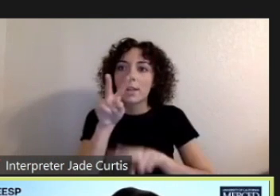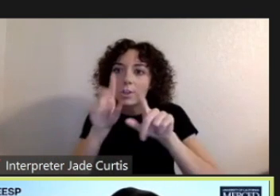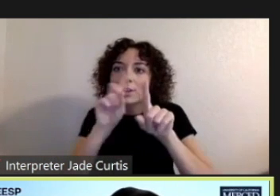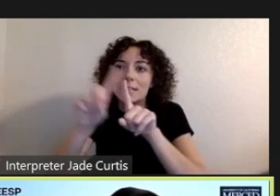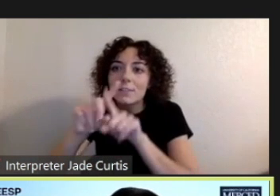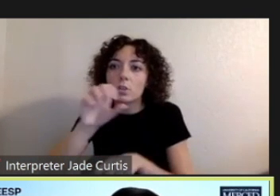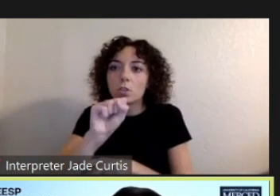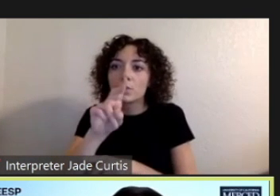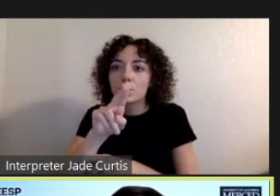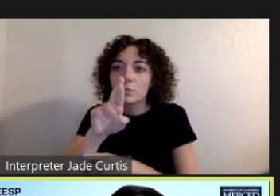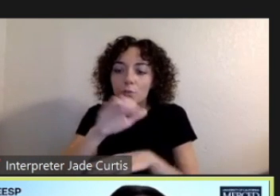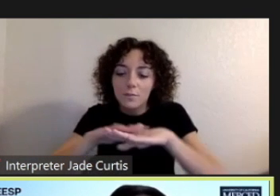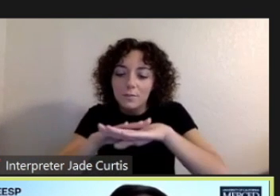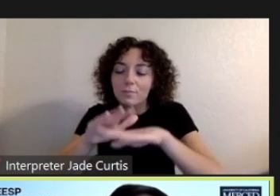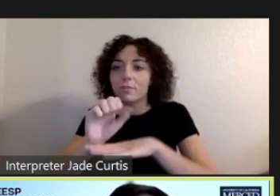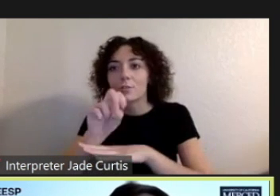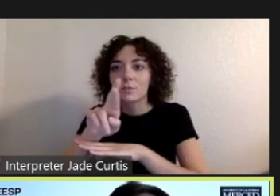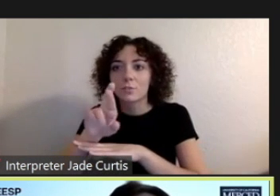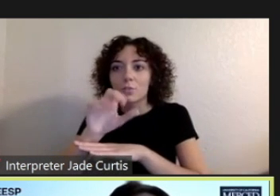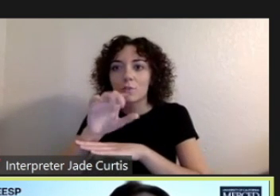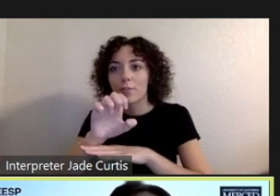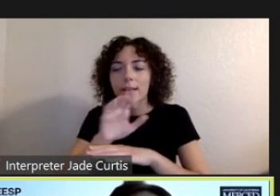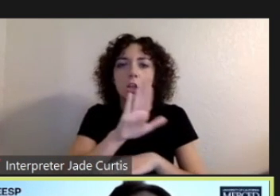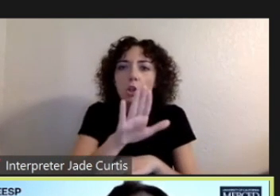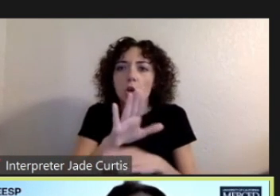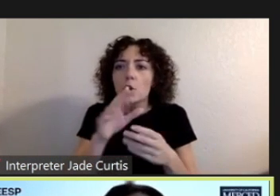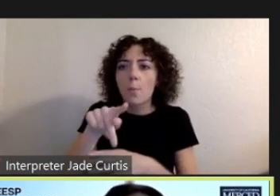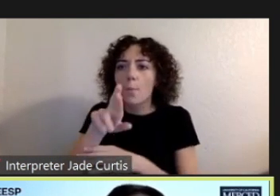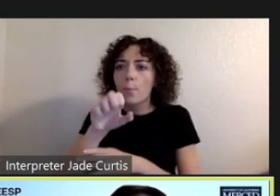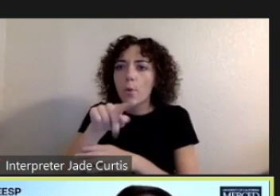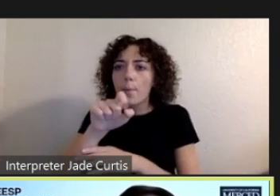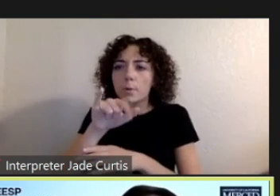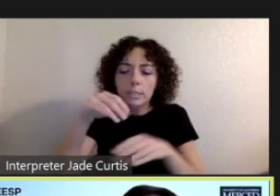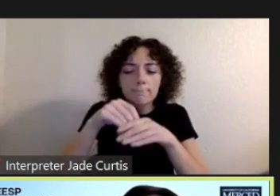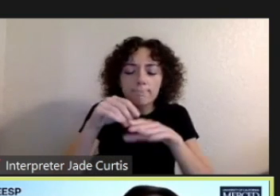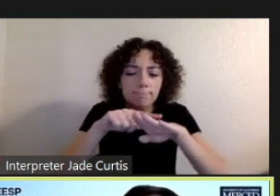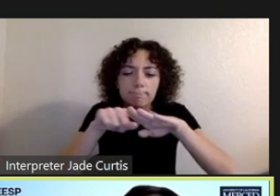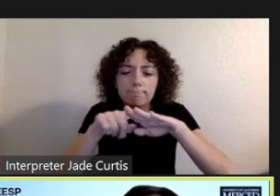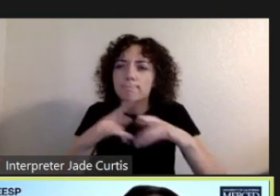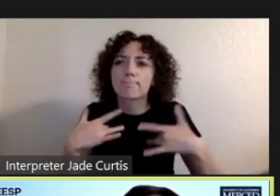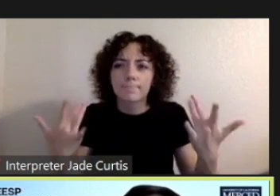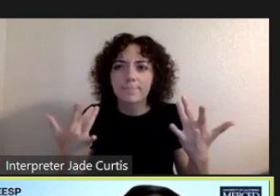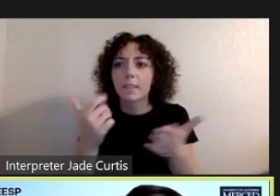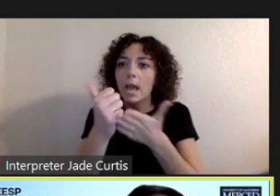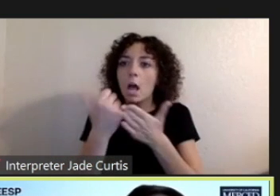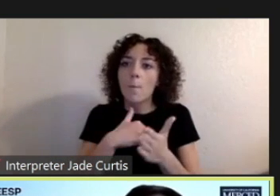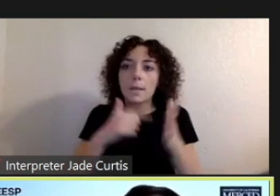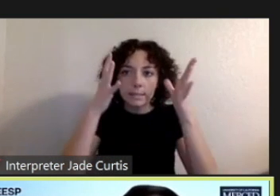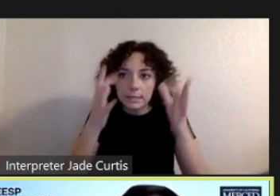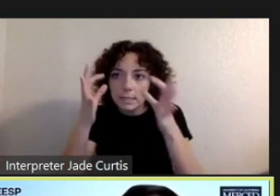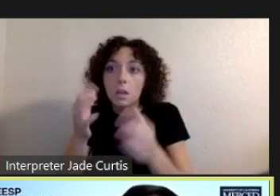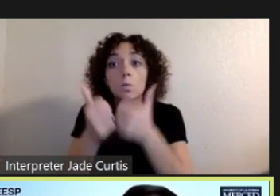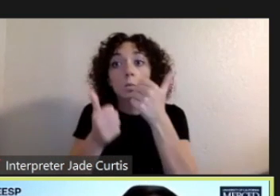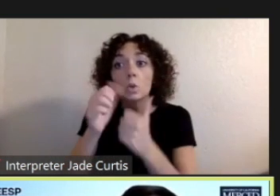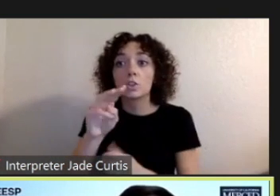and see how they interact. And this gives us an idea of what to choose when we go ahead and try to design or inform the materials we use in